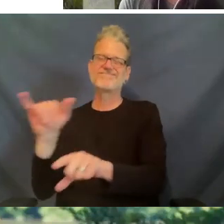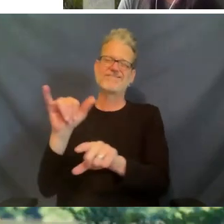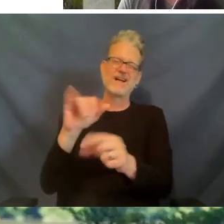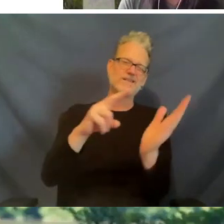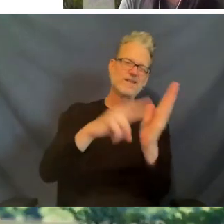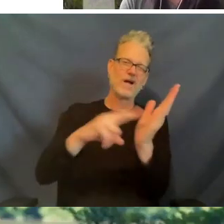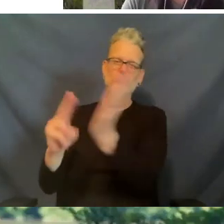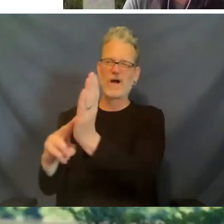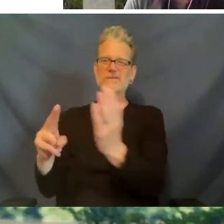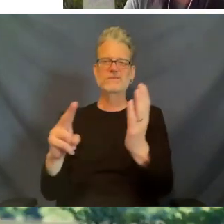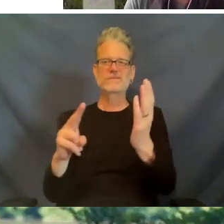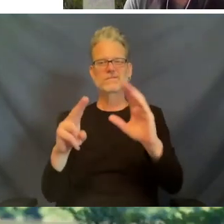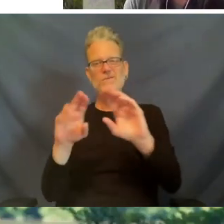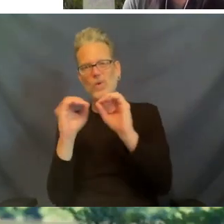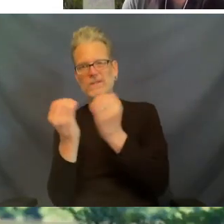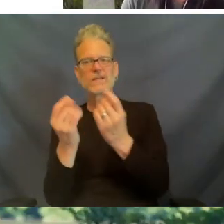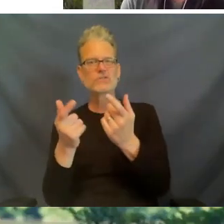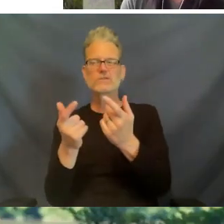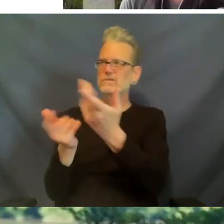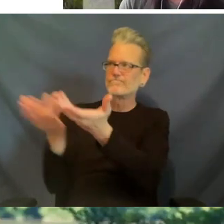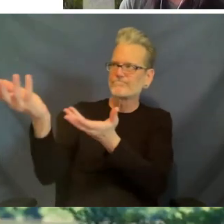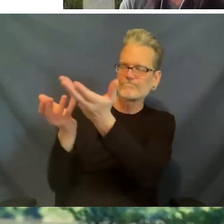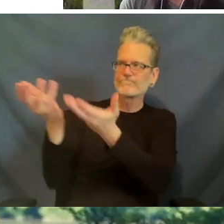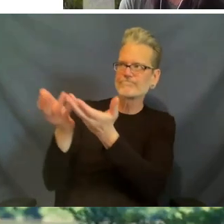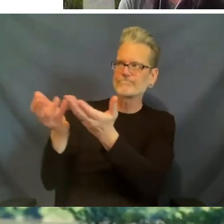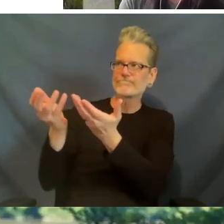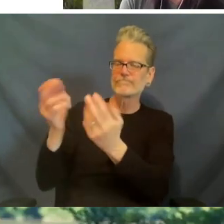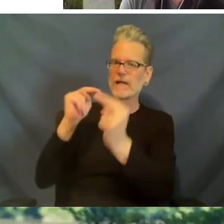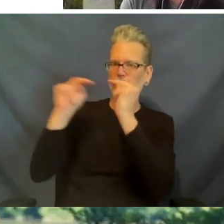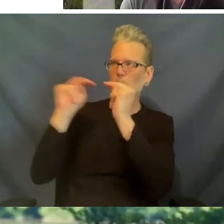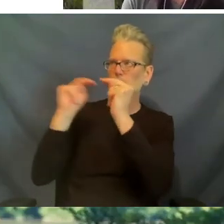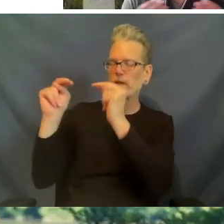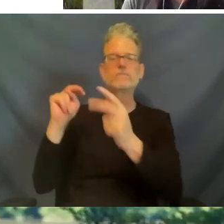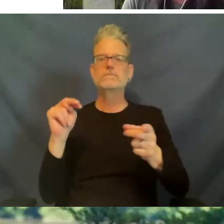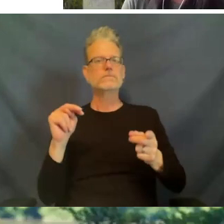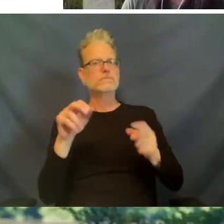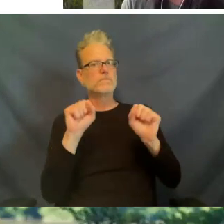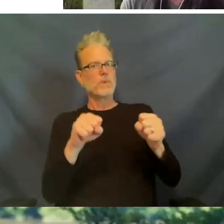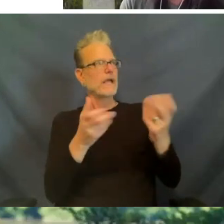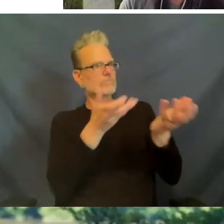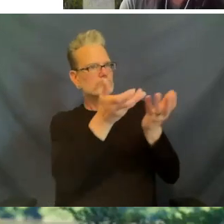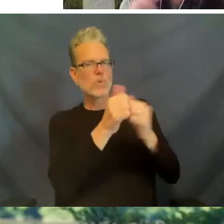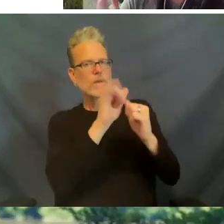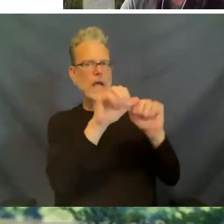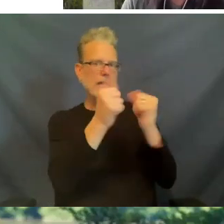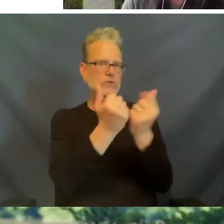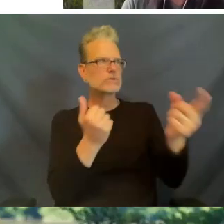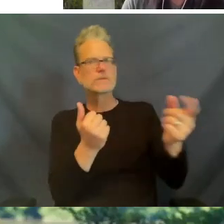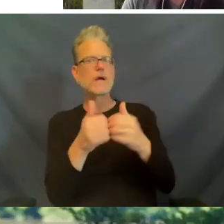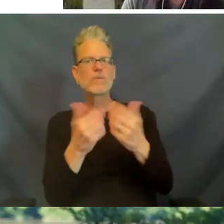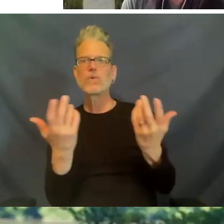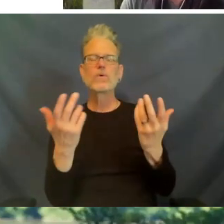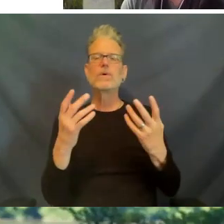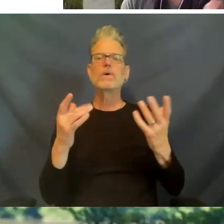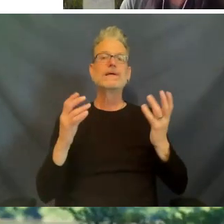between organizations and the agency. Organizations can collaborate with the agency informally through citizen science